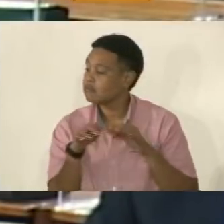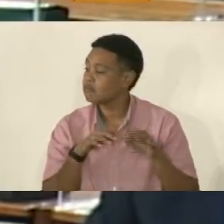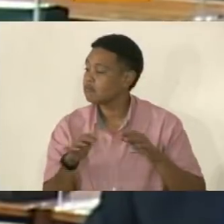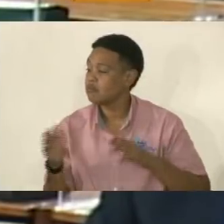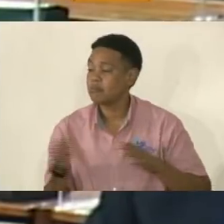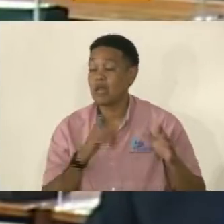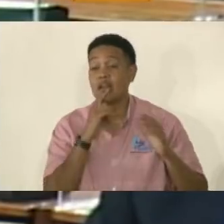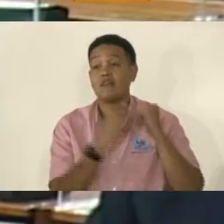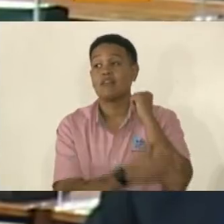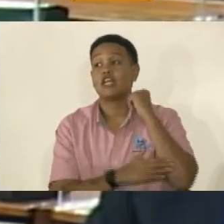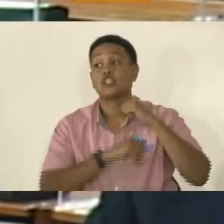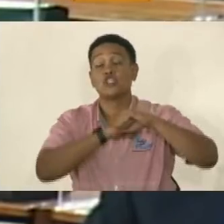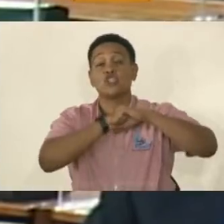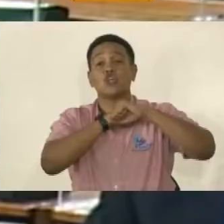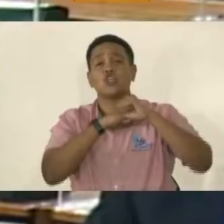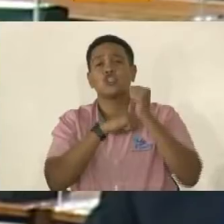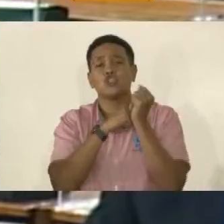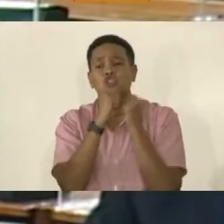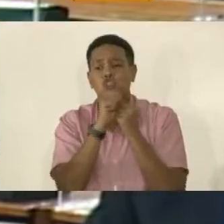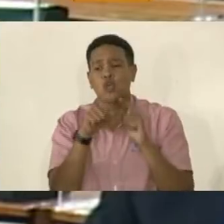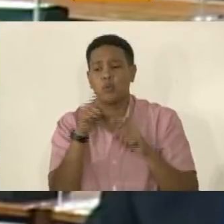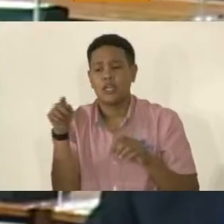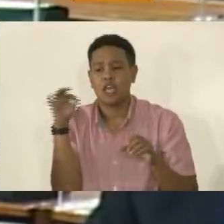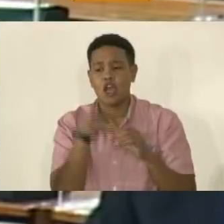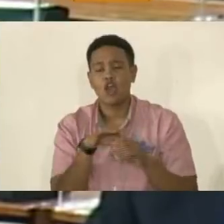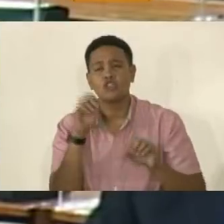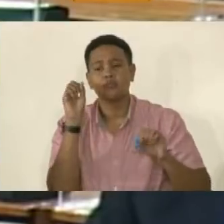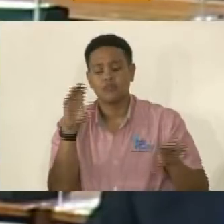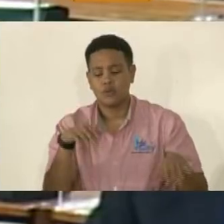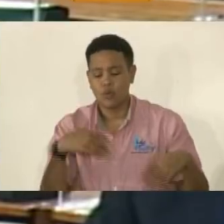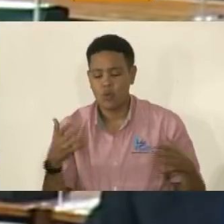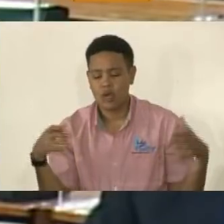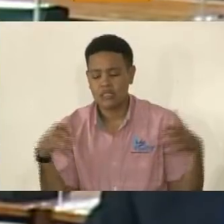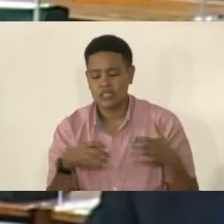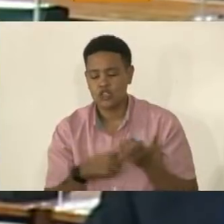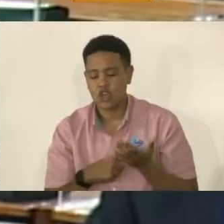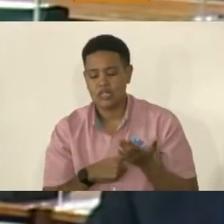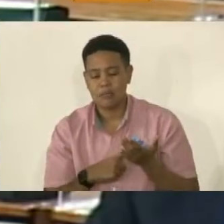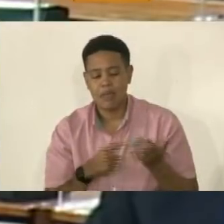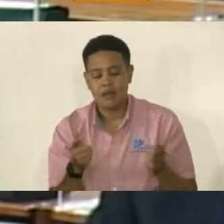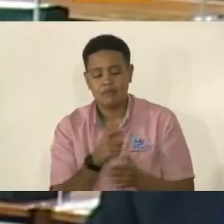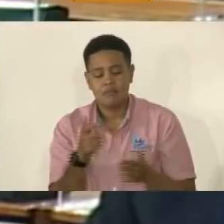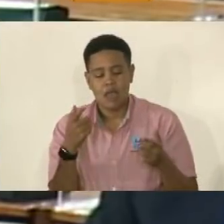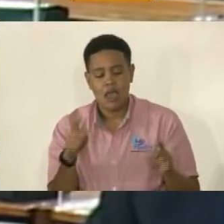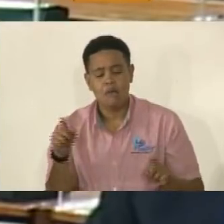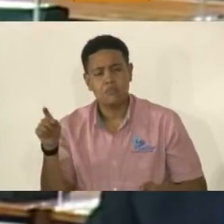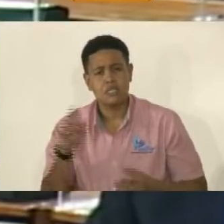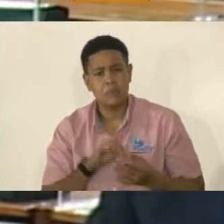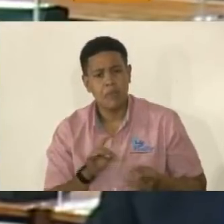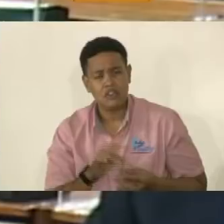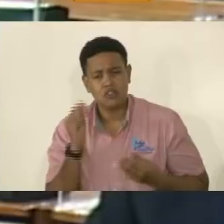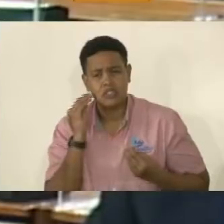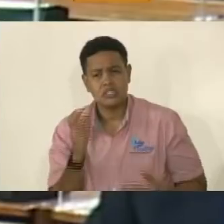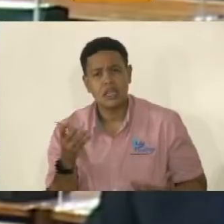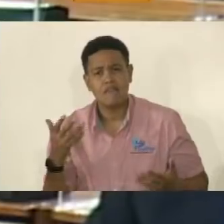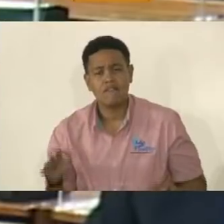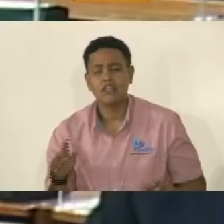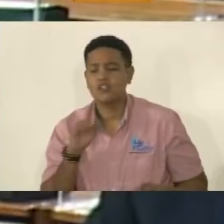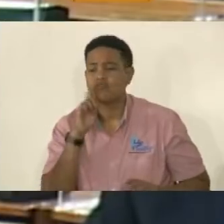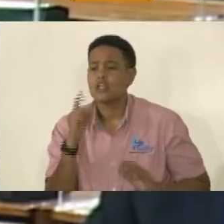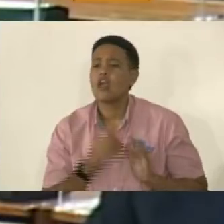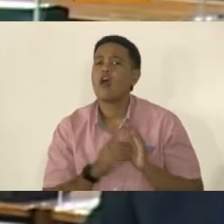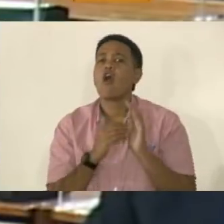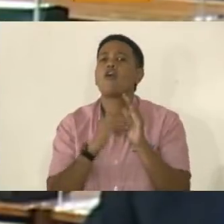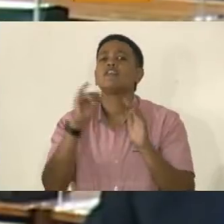architecture when he made his contribution to the sectoral debate. As he mentioned, however, it is often